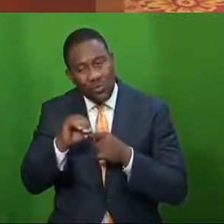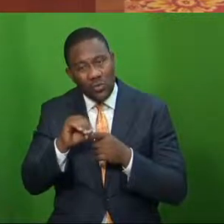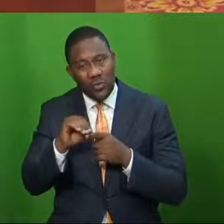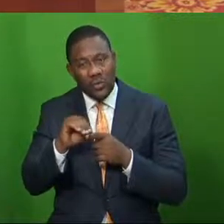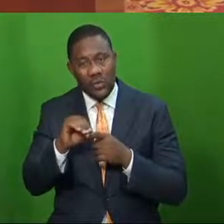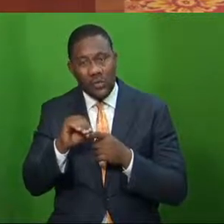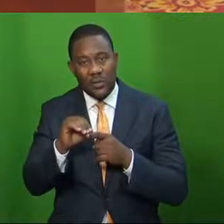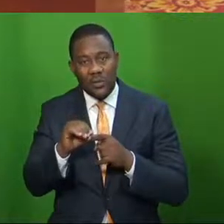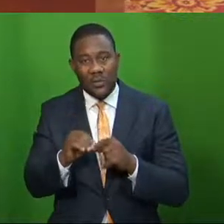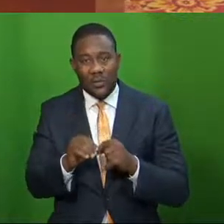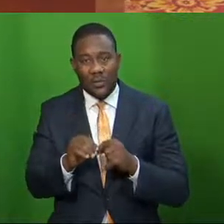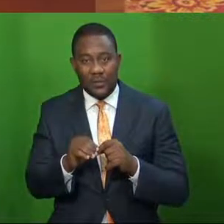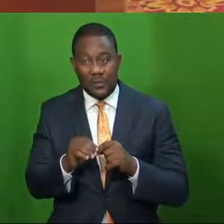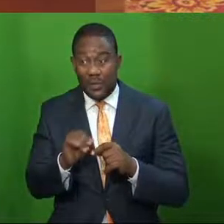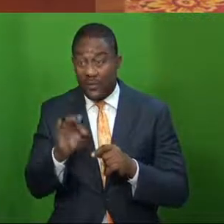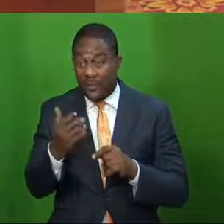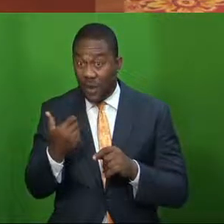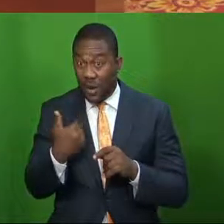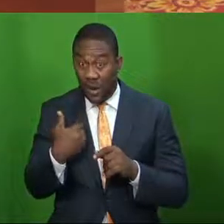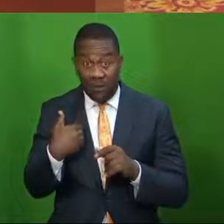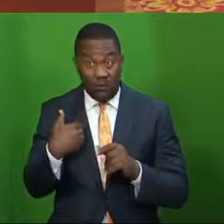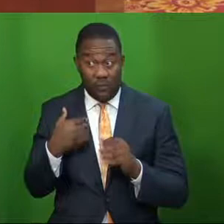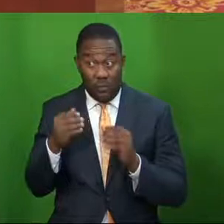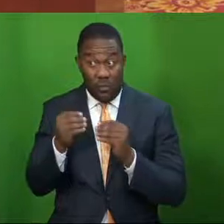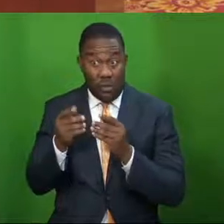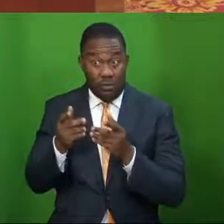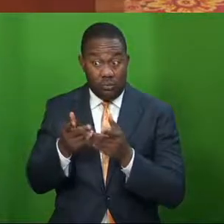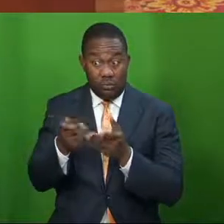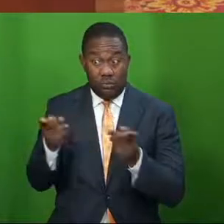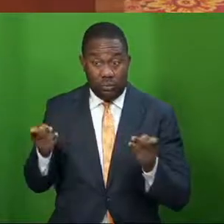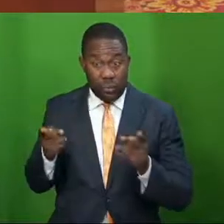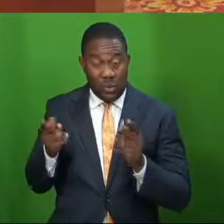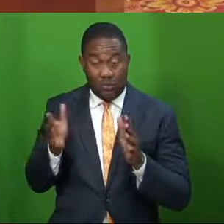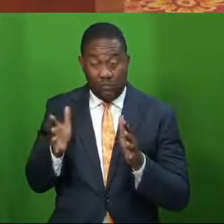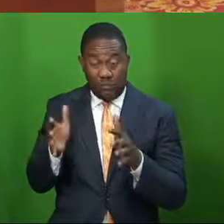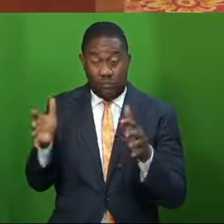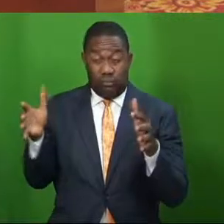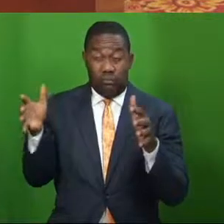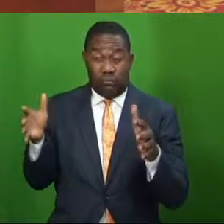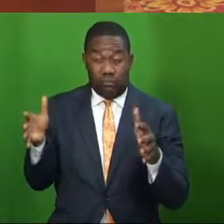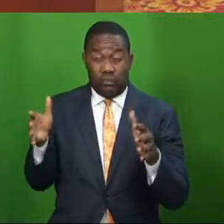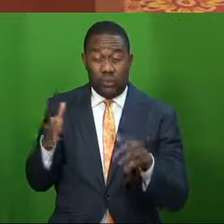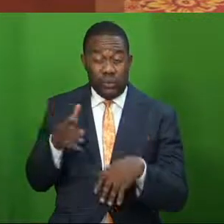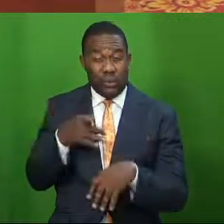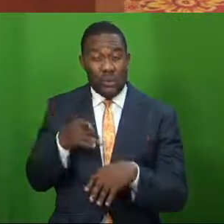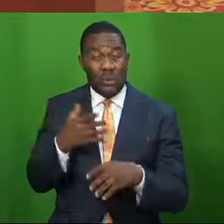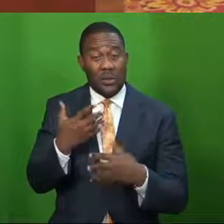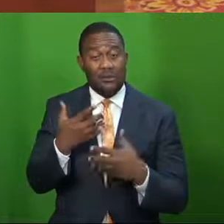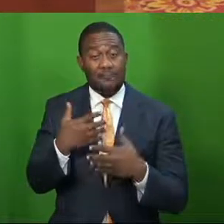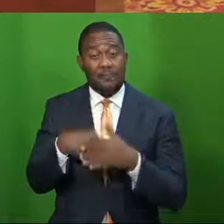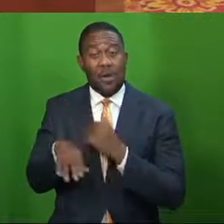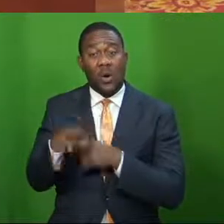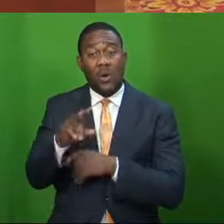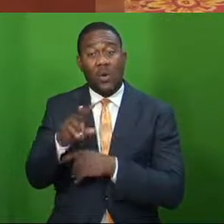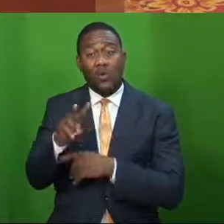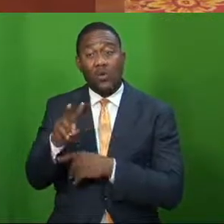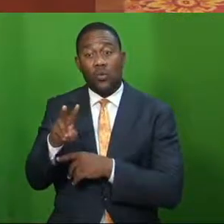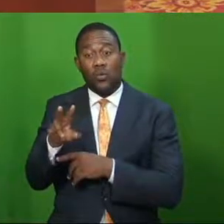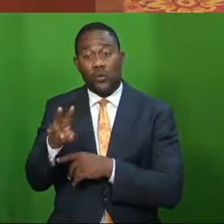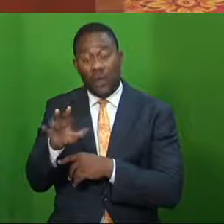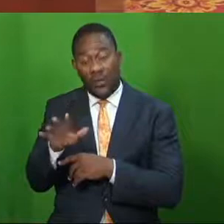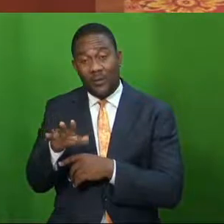had adequate space, all of us would have been together. Unfortunately, we don't. So we want to begin with